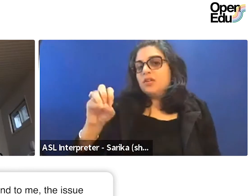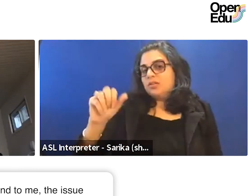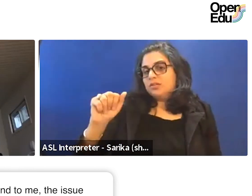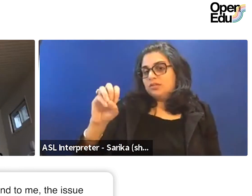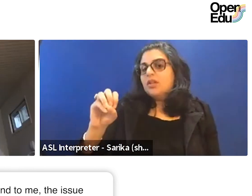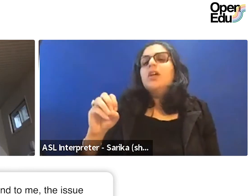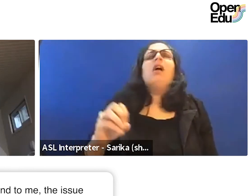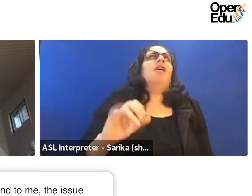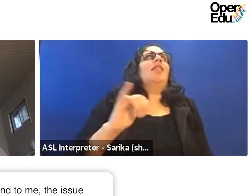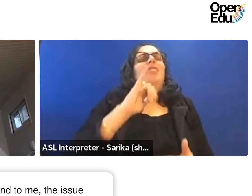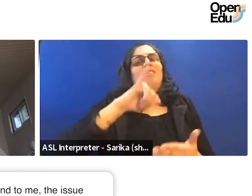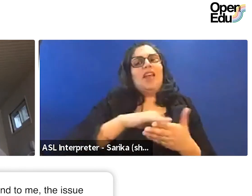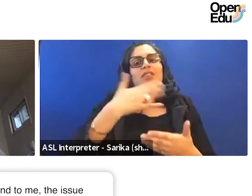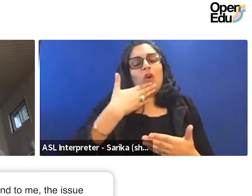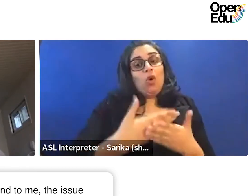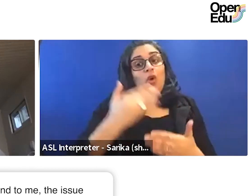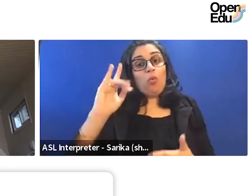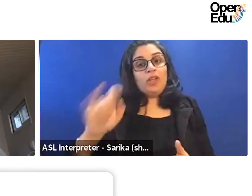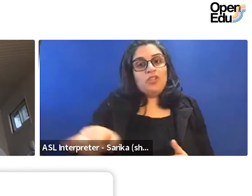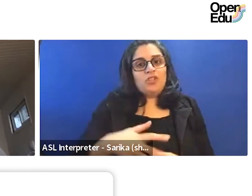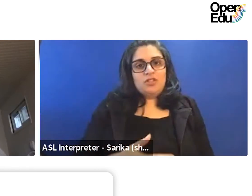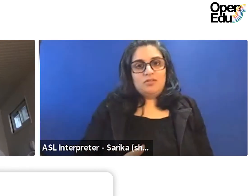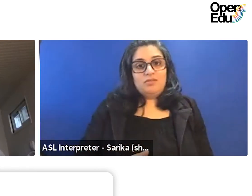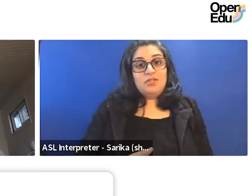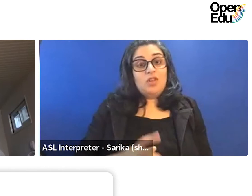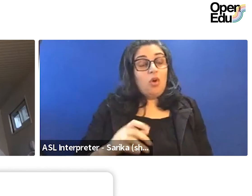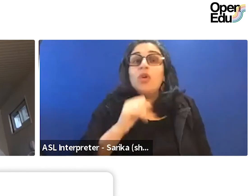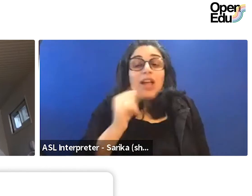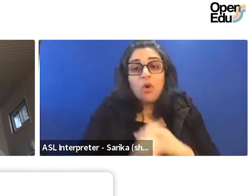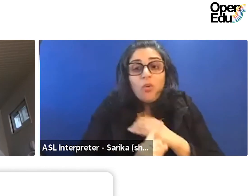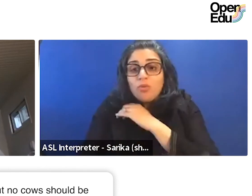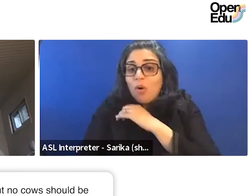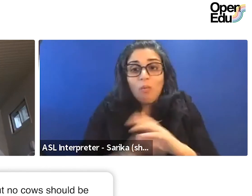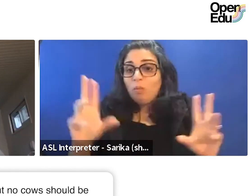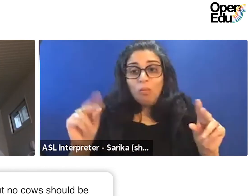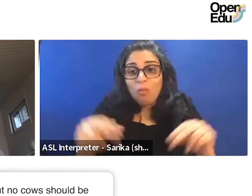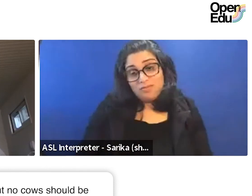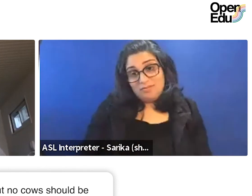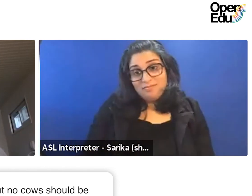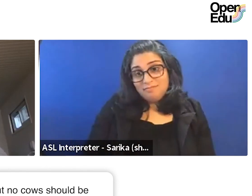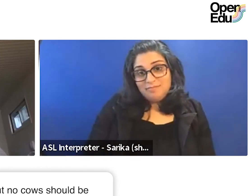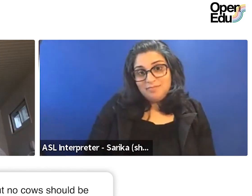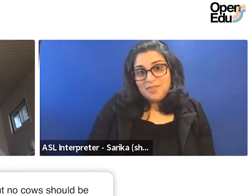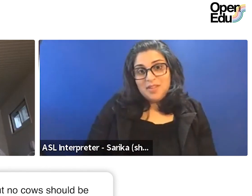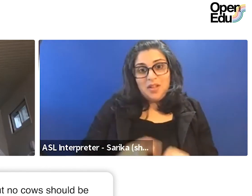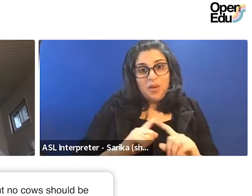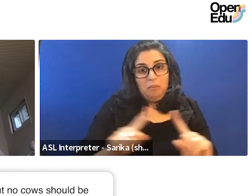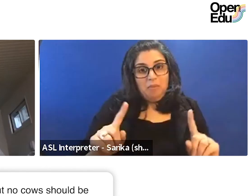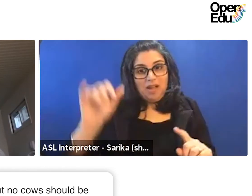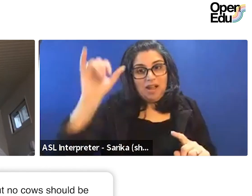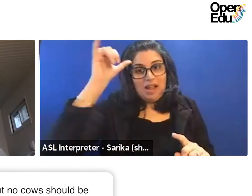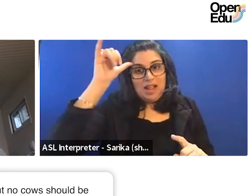question. And to me, the issue is we shouldn't be throwing leather away. But no cows should